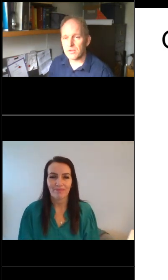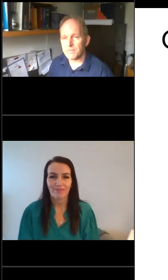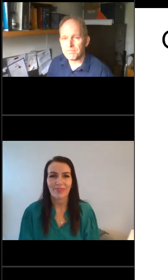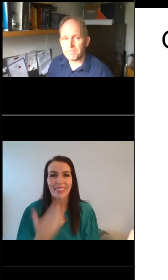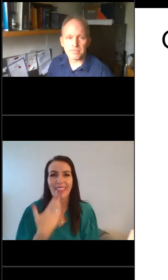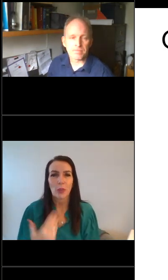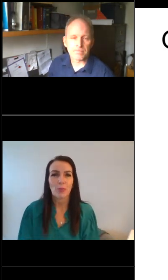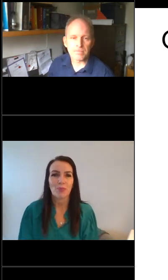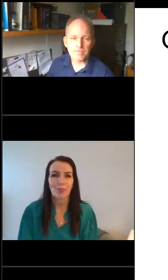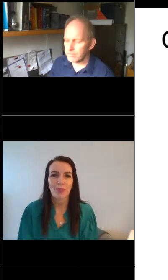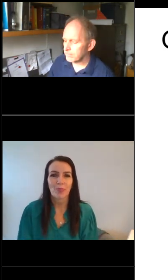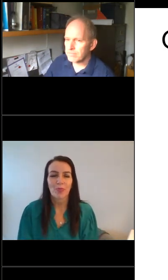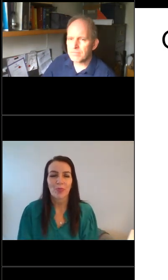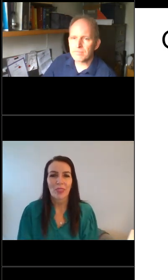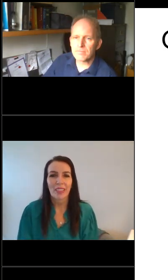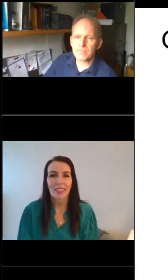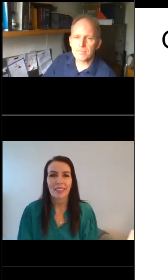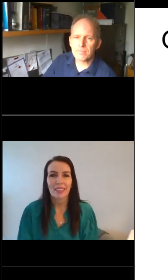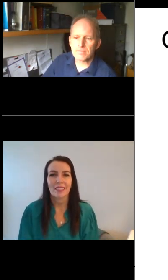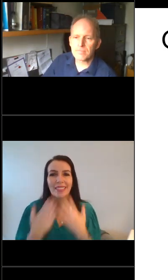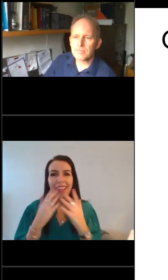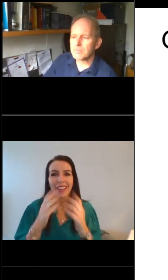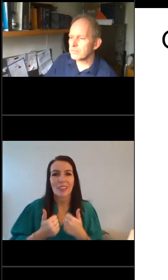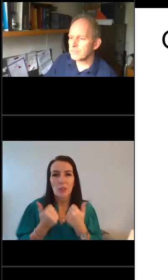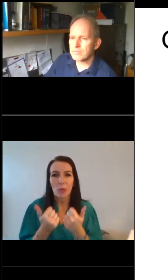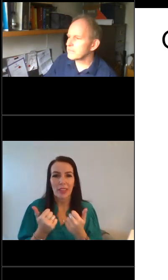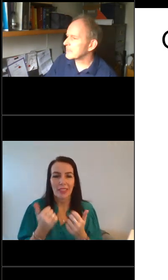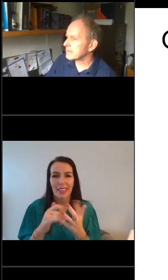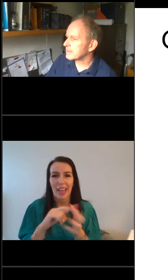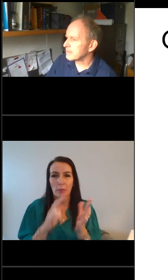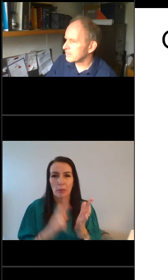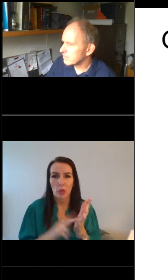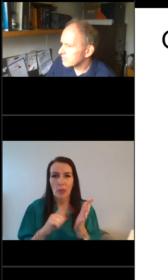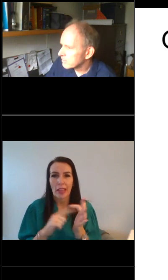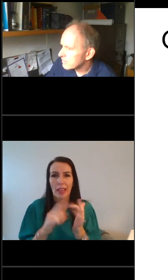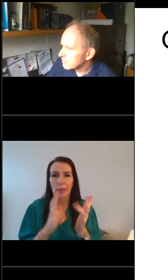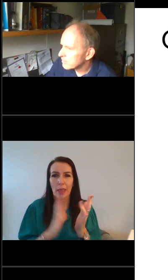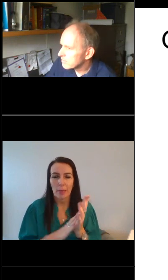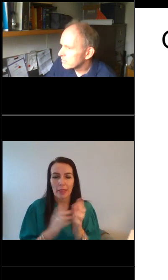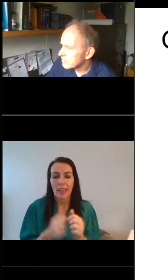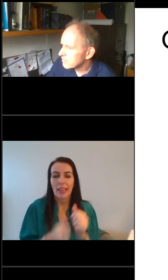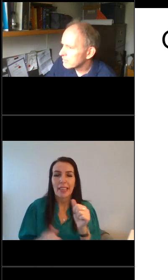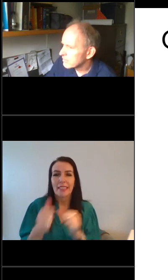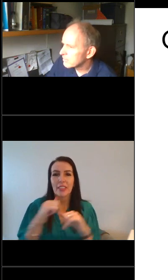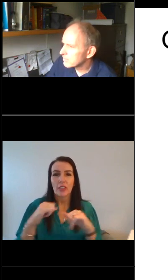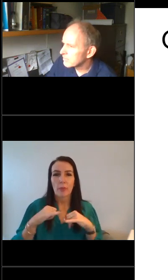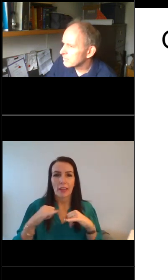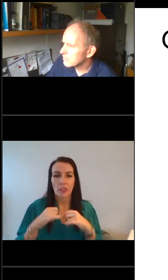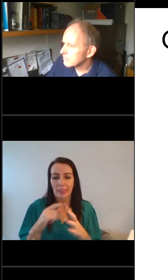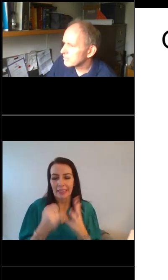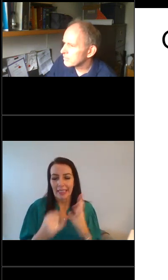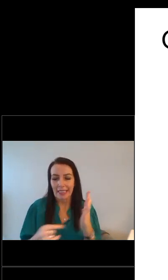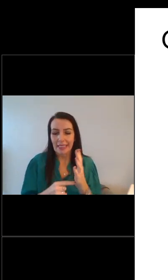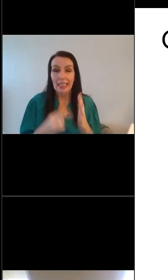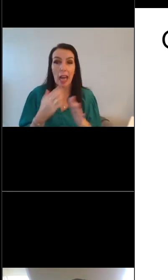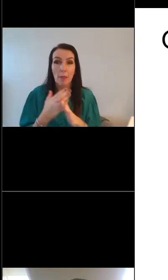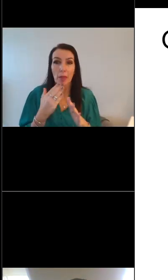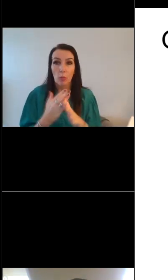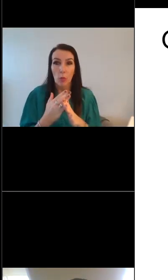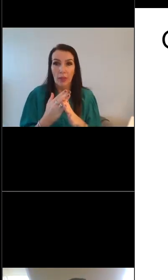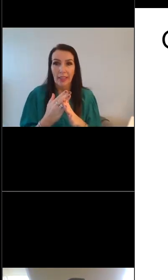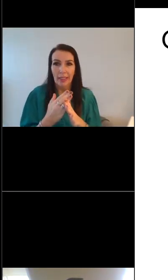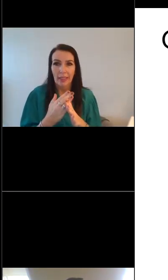Sean. Thanks, Gordon. Good morning, everyone. I'm Sean Lemon, Senior Manager of Data and Digital at Energy Saving Trust, and I've been working at the intersection of